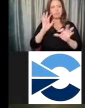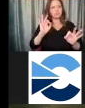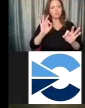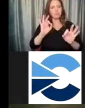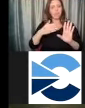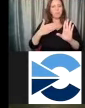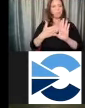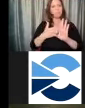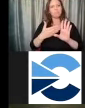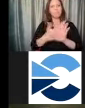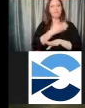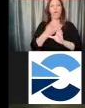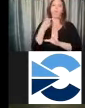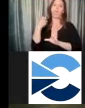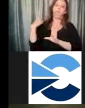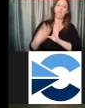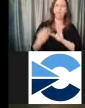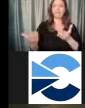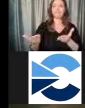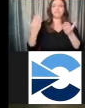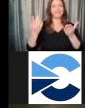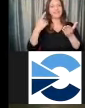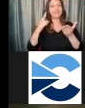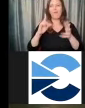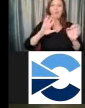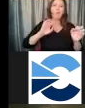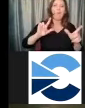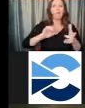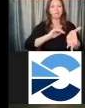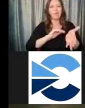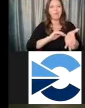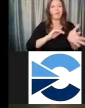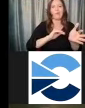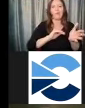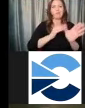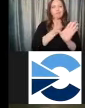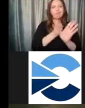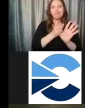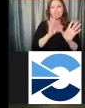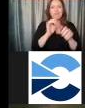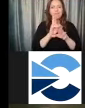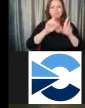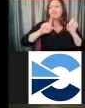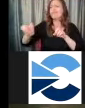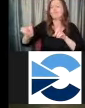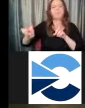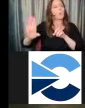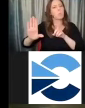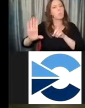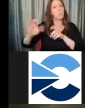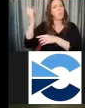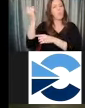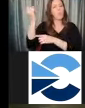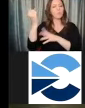and suggested for practitioners and physicians to ask these questions, that there was